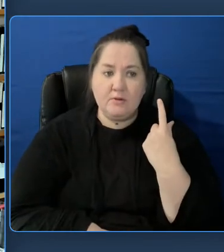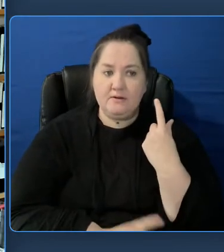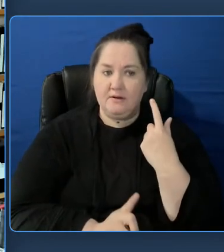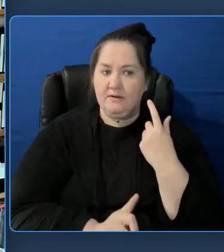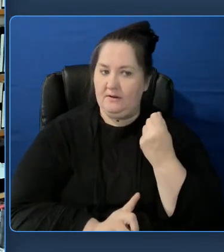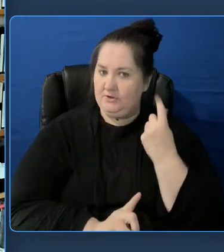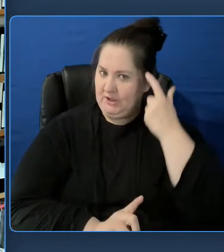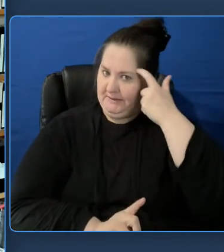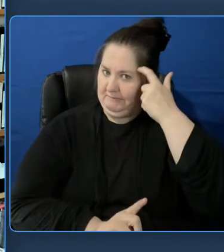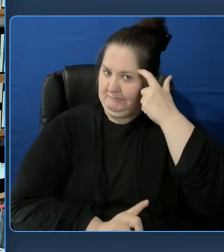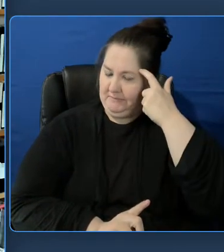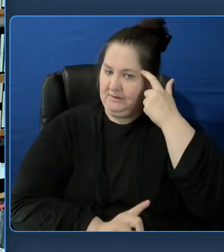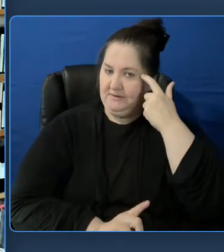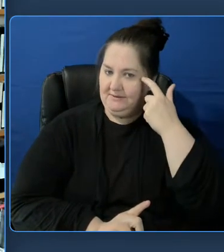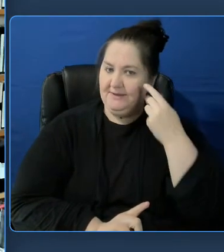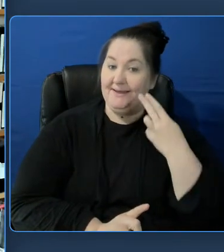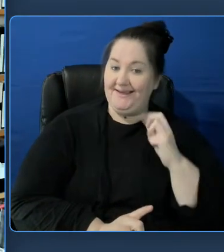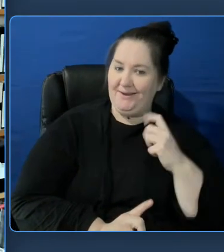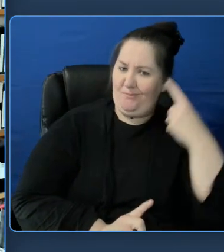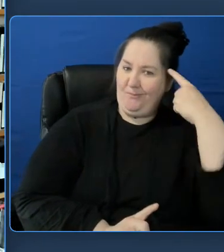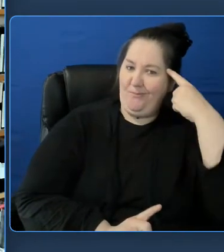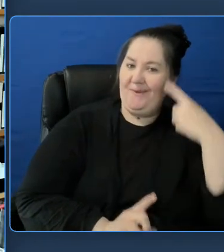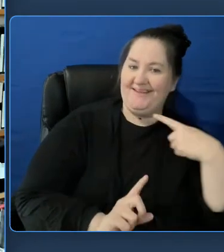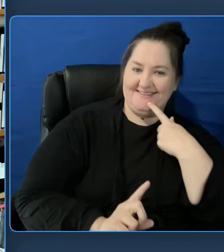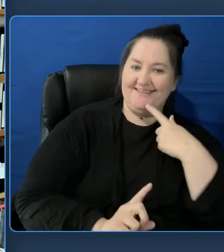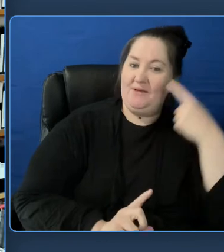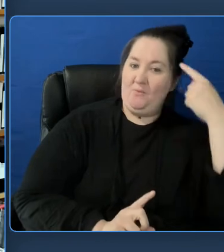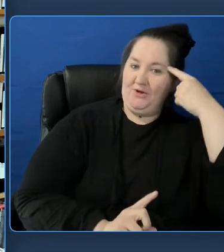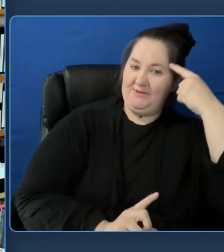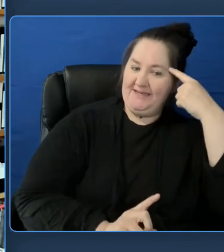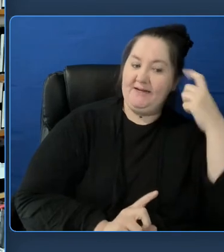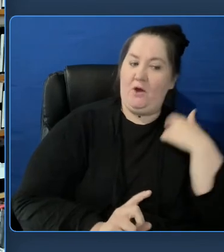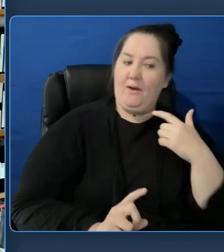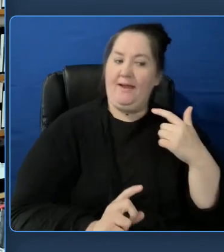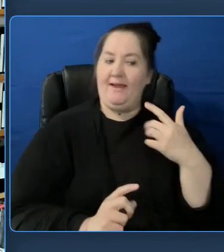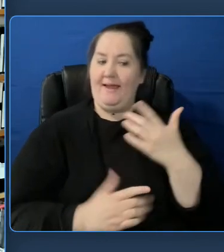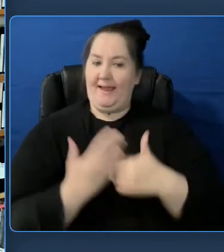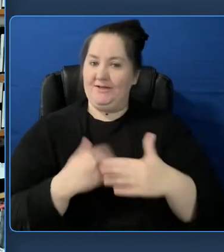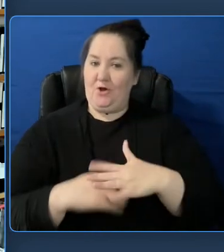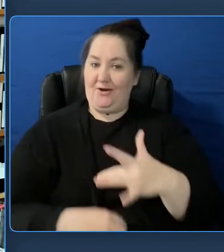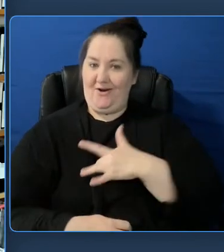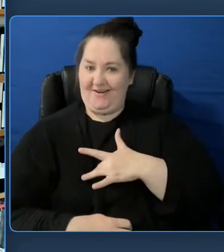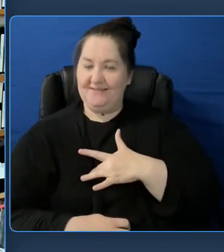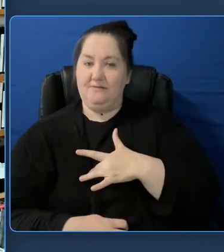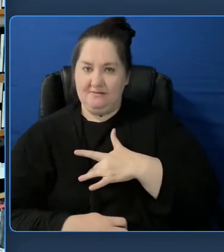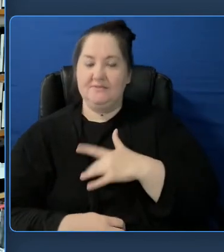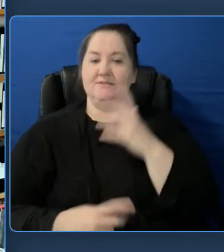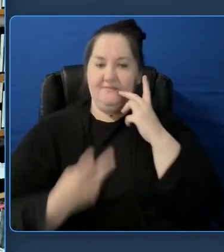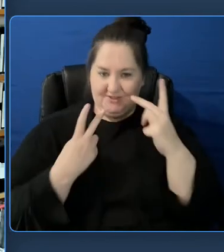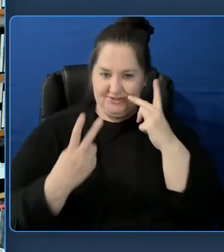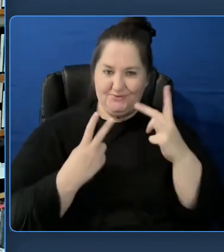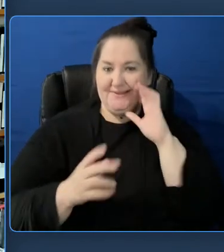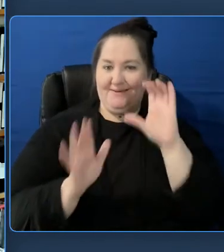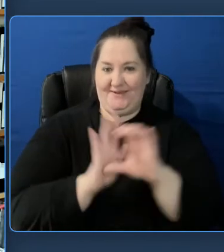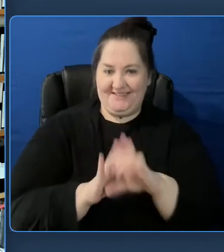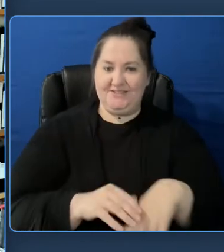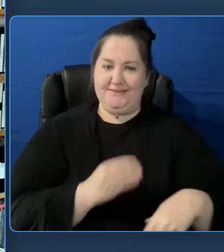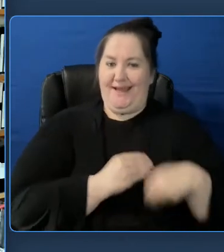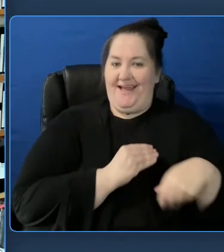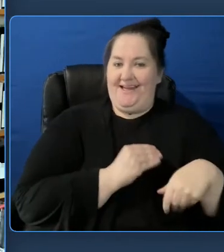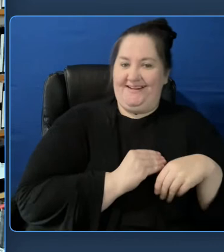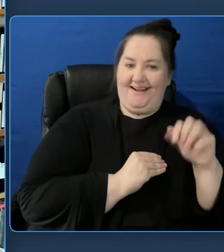points to his head, and an appreciation, his hand is on his heart, of the visual image. That's